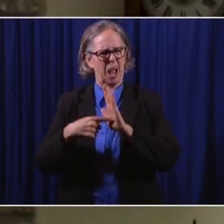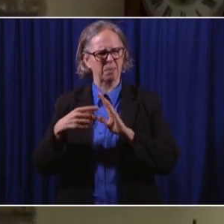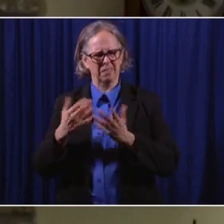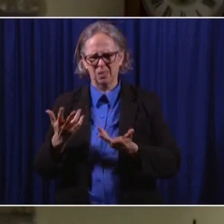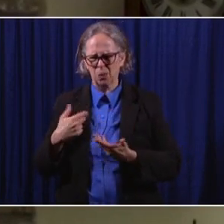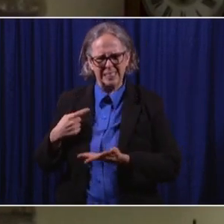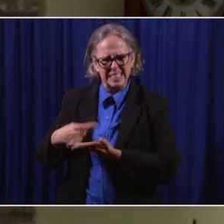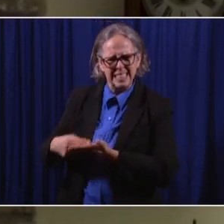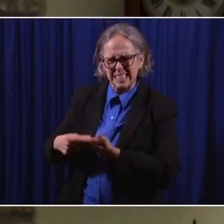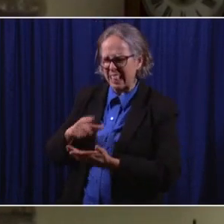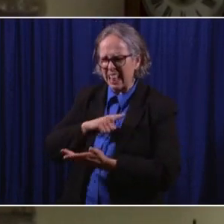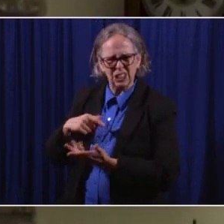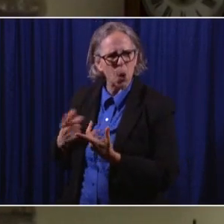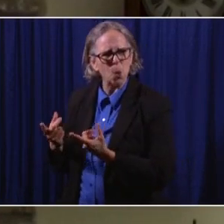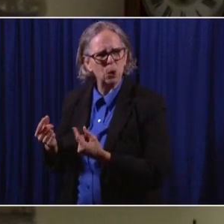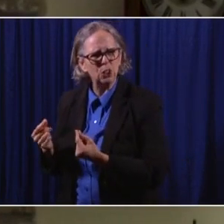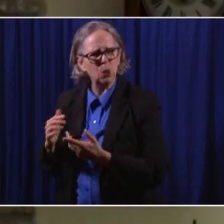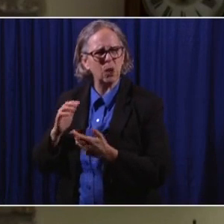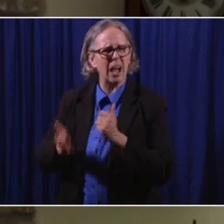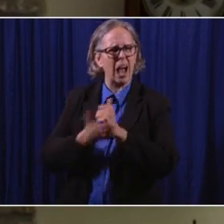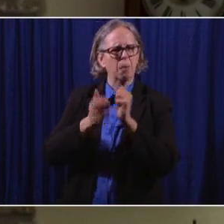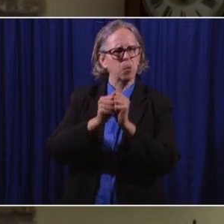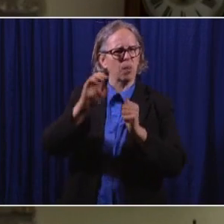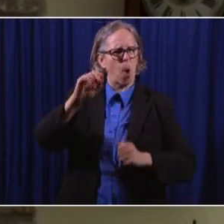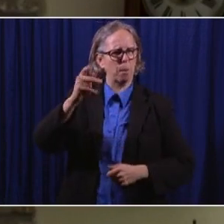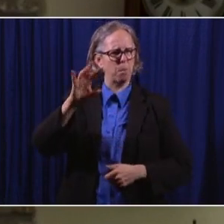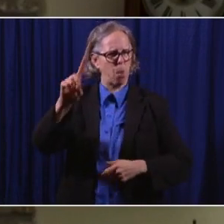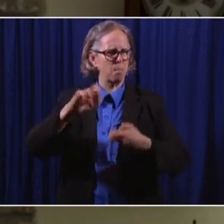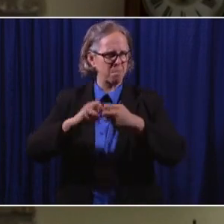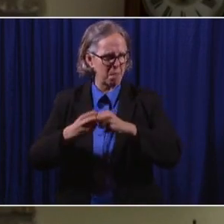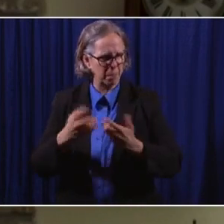very important. So we'll have more to announce in the next several weeks.